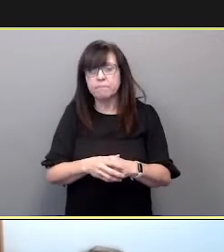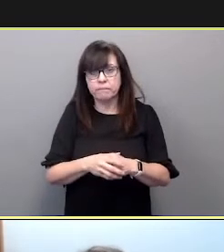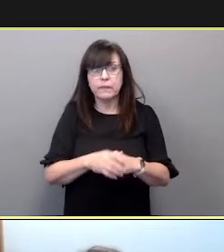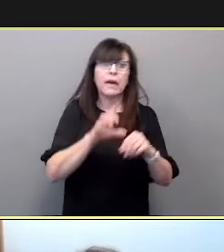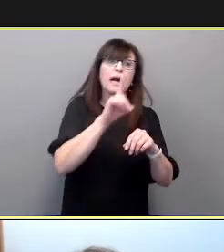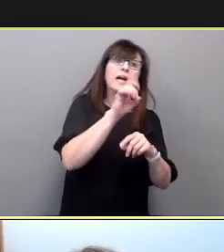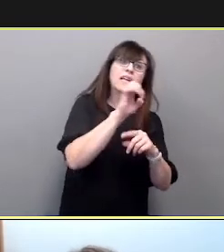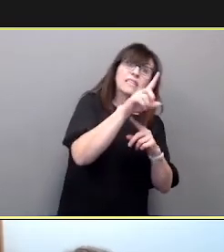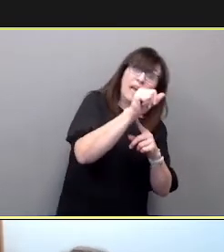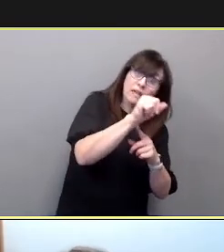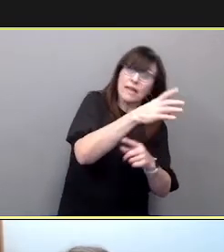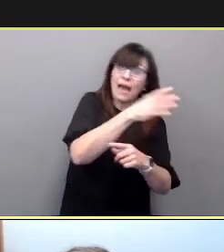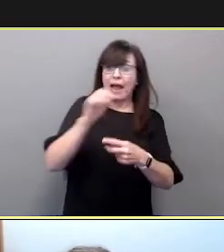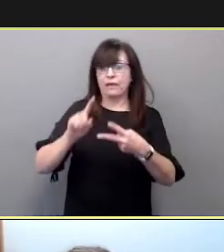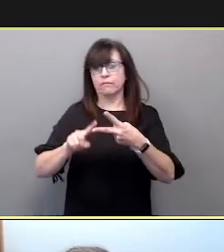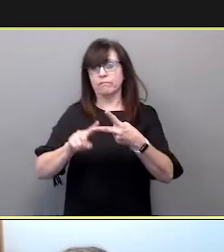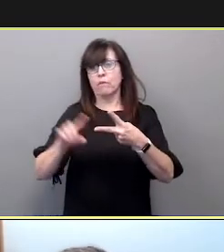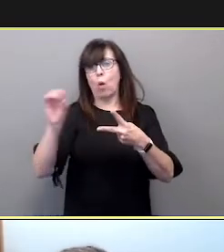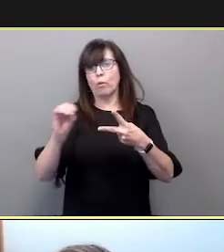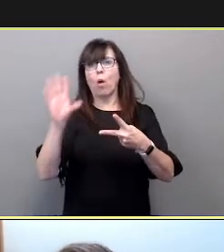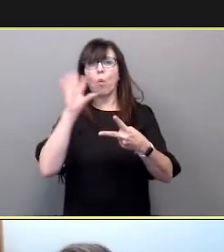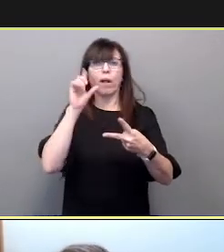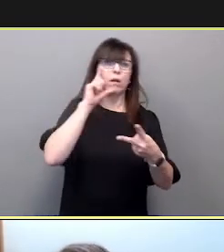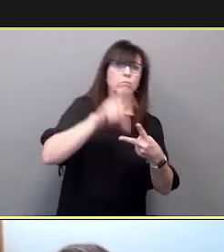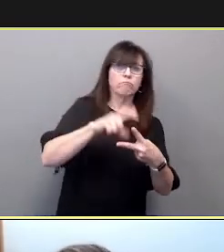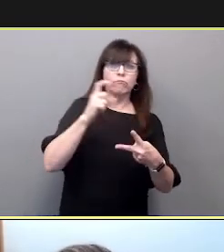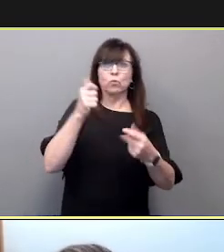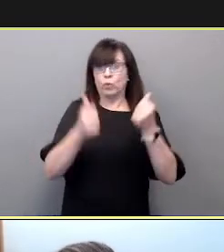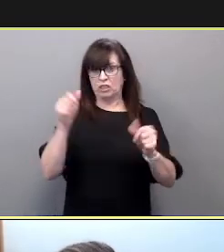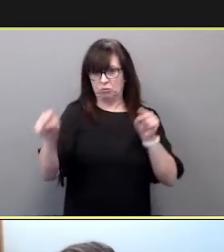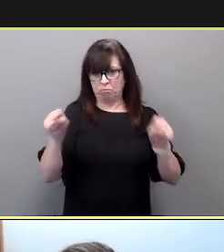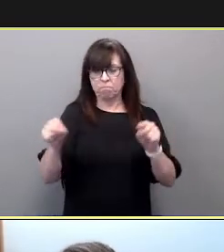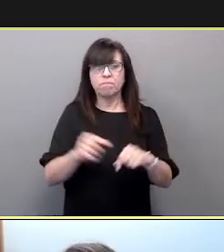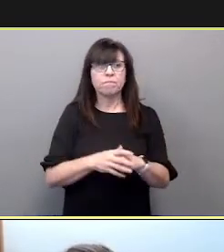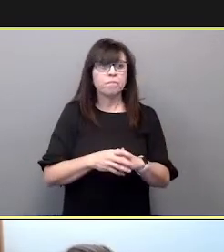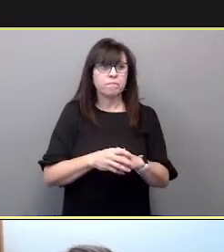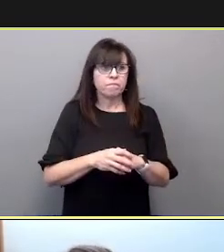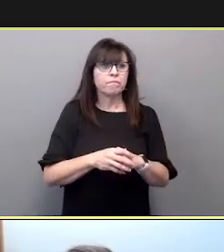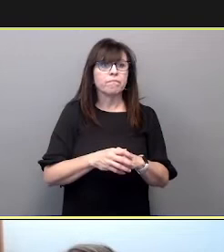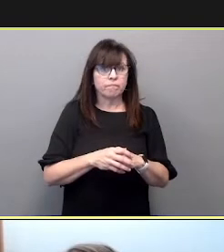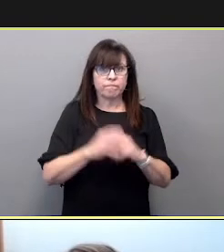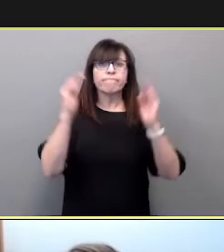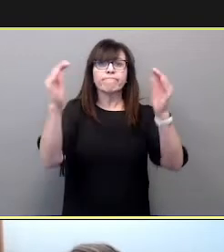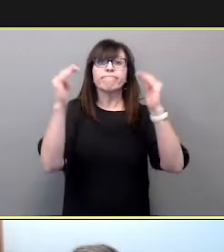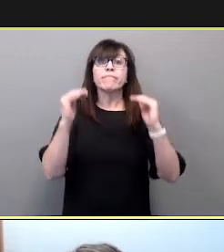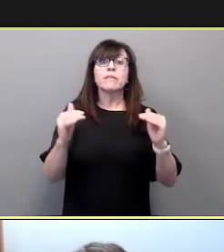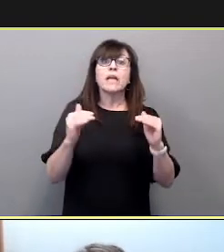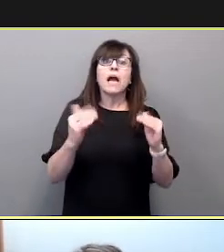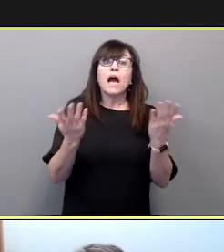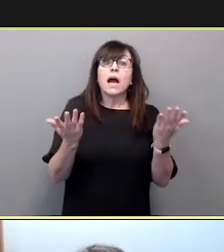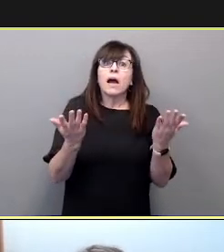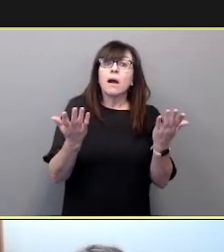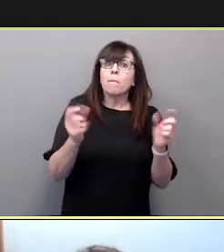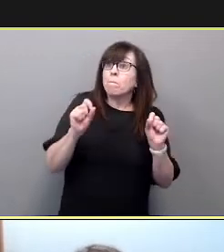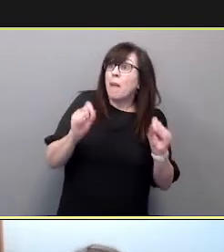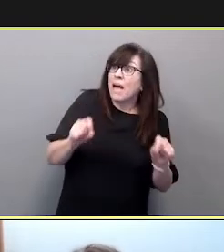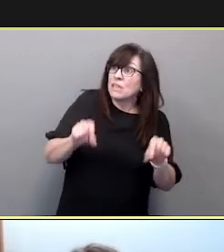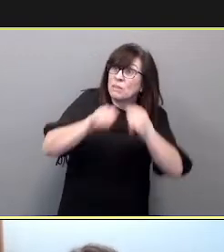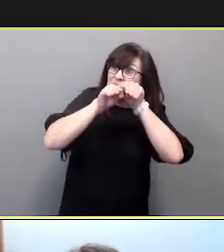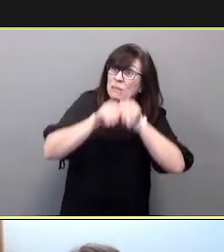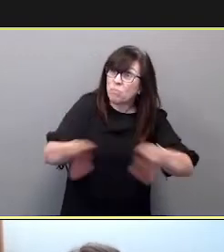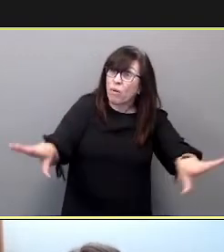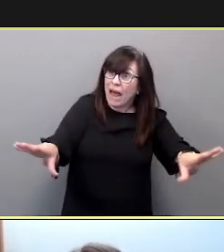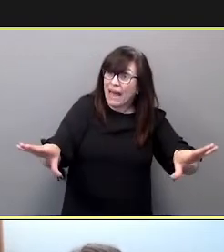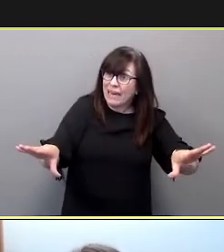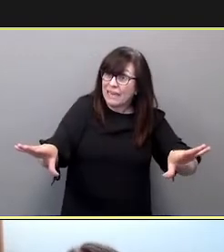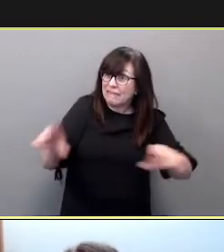and also Omicron. What is its transmissibility? Is it possibly going to have an increased level